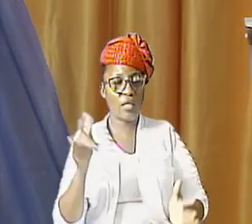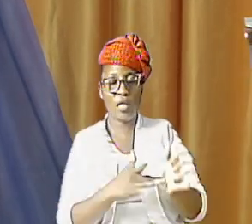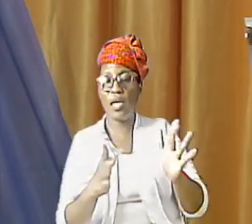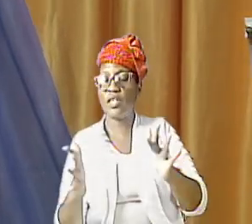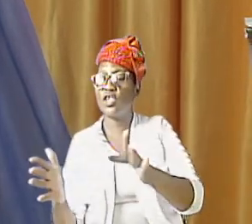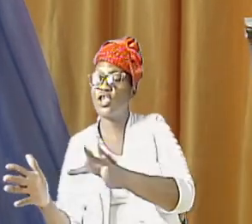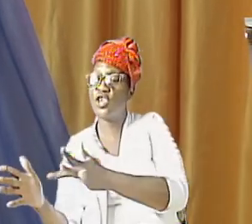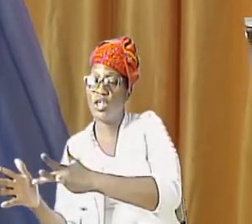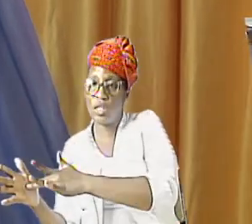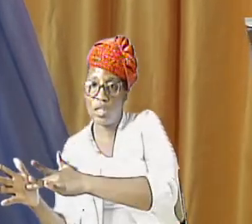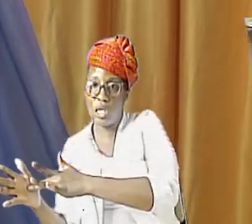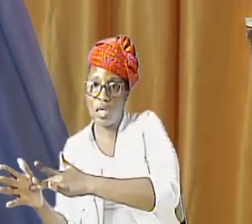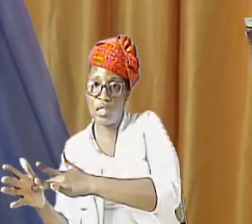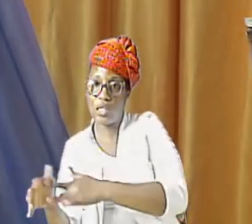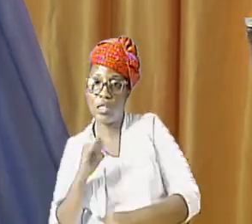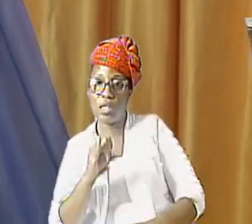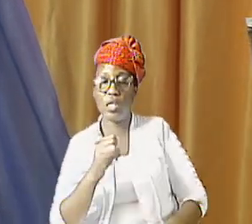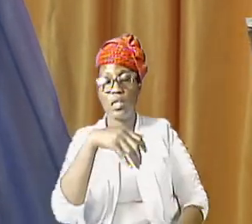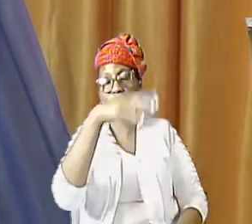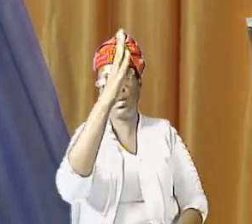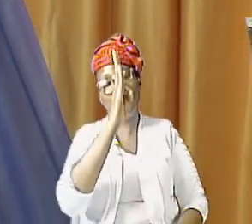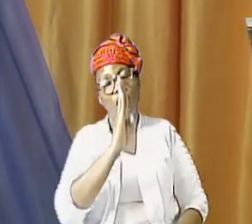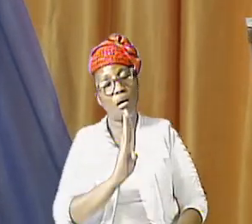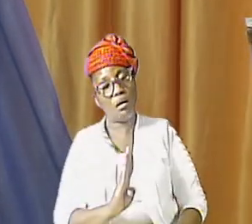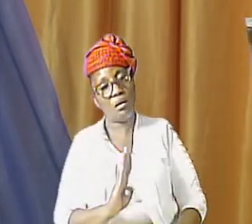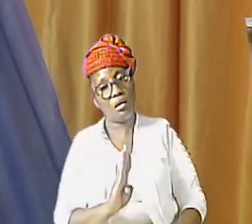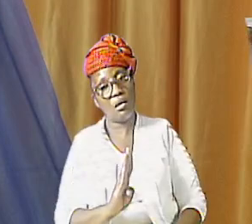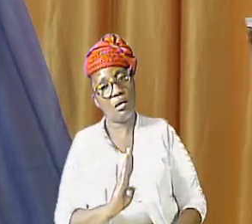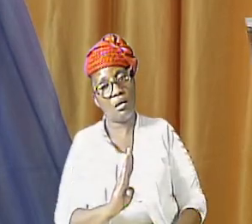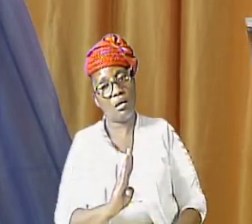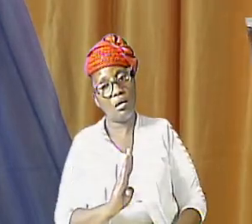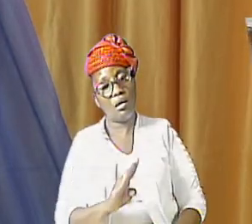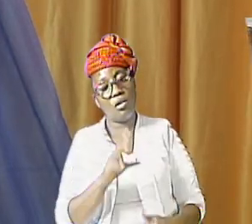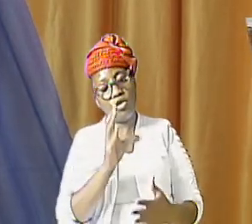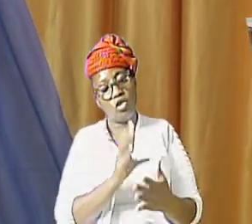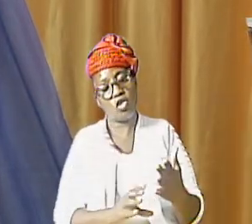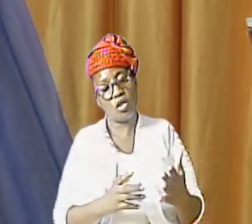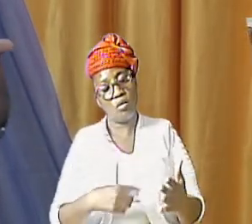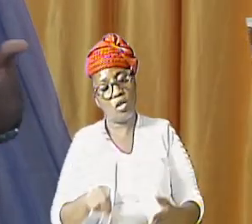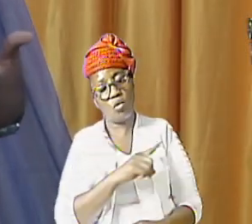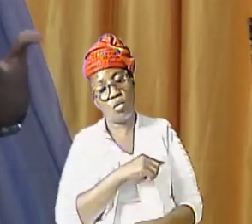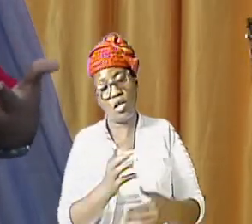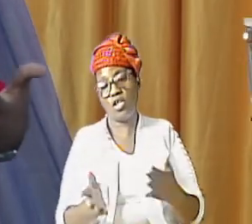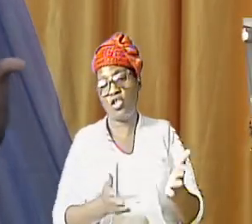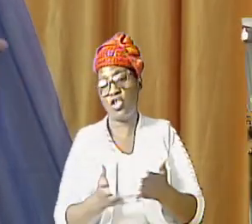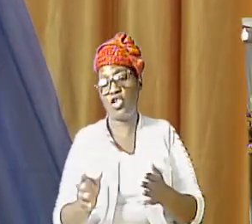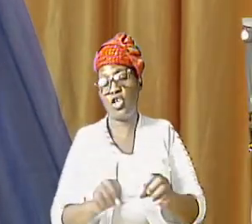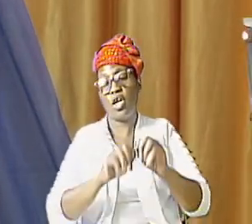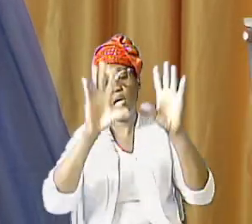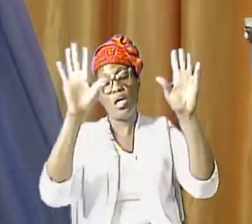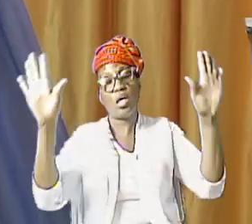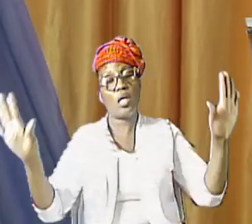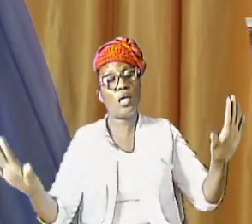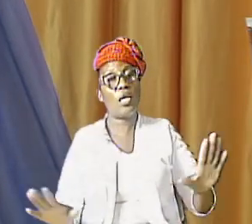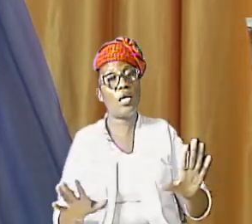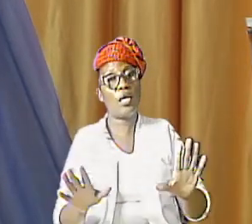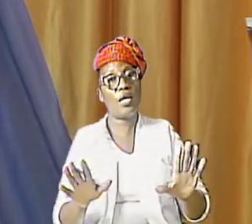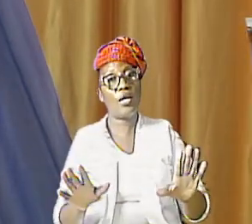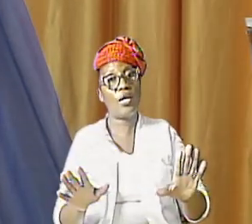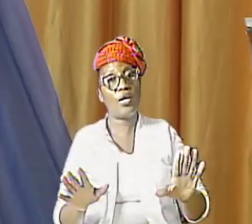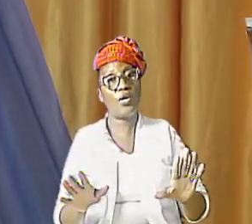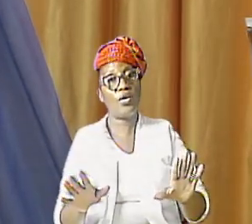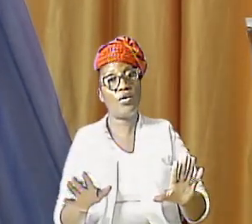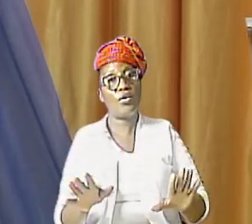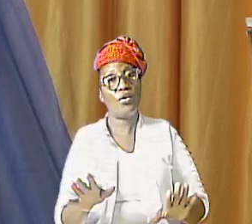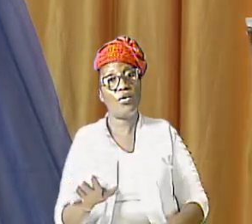that Jesus is God. And these scriptures that we have shared clearly